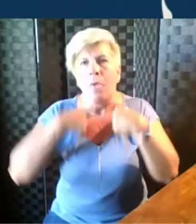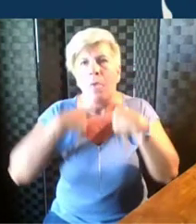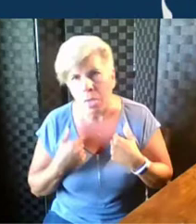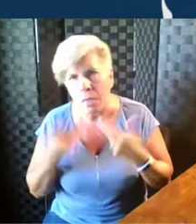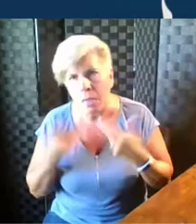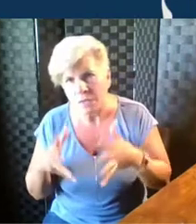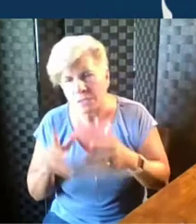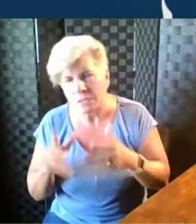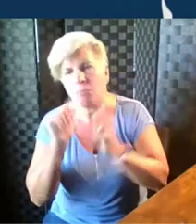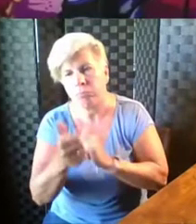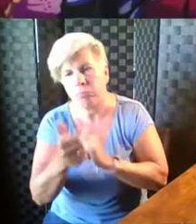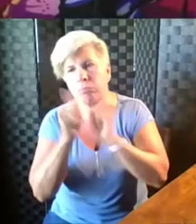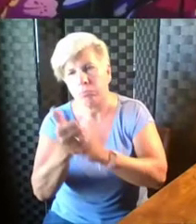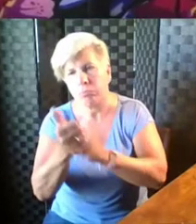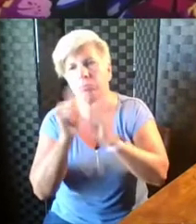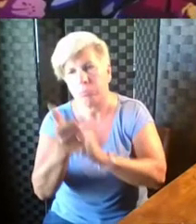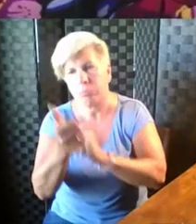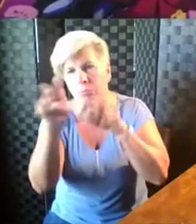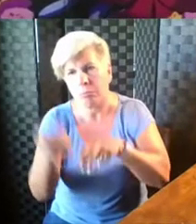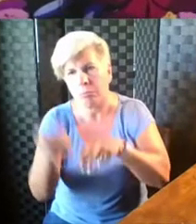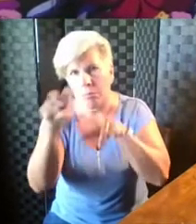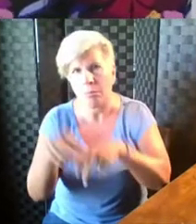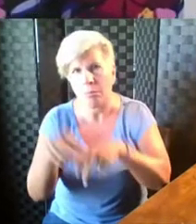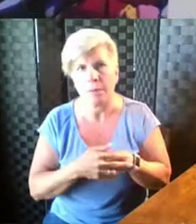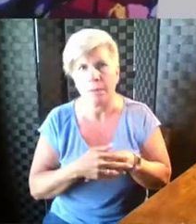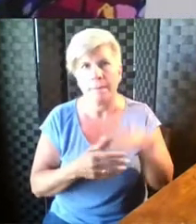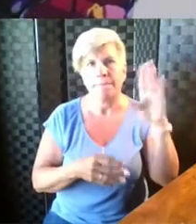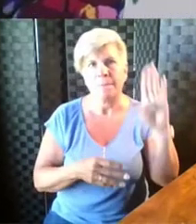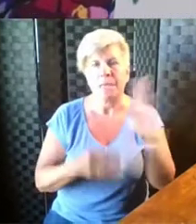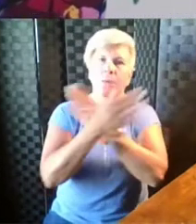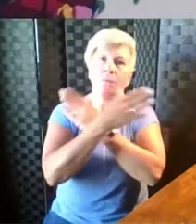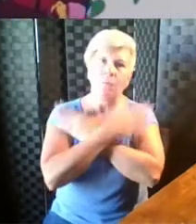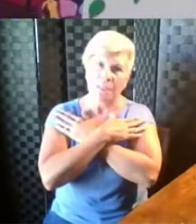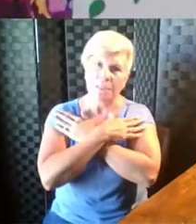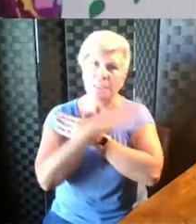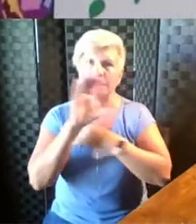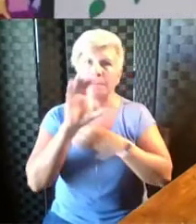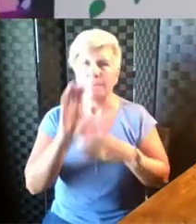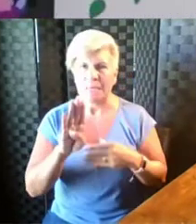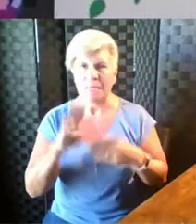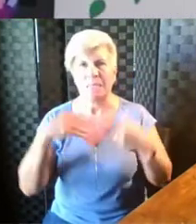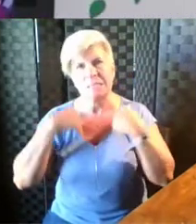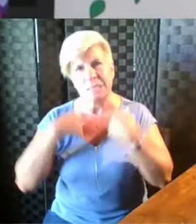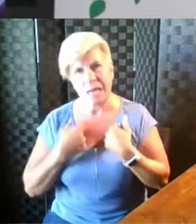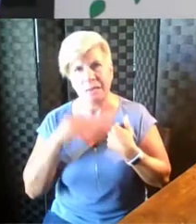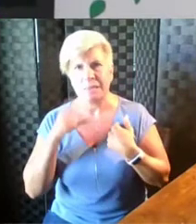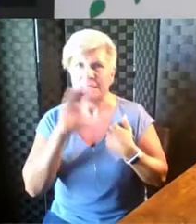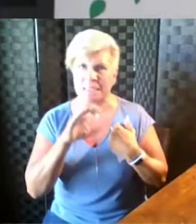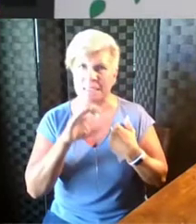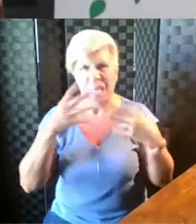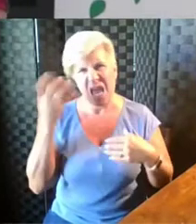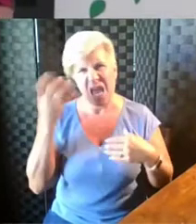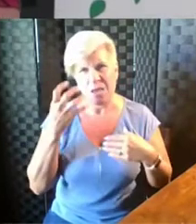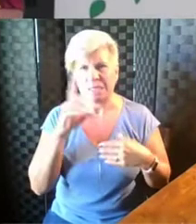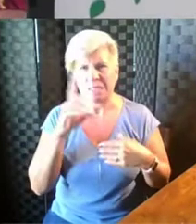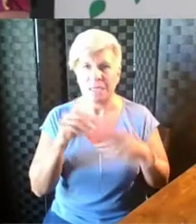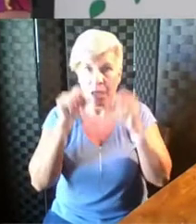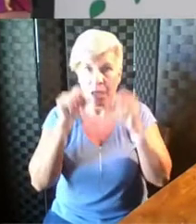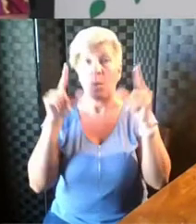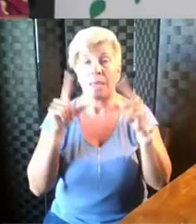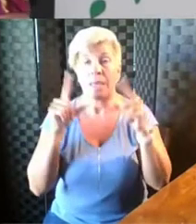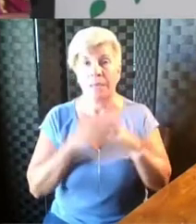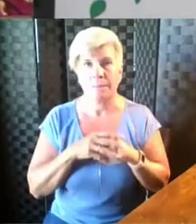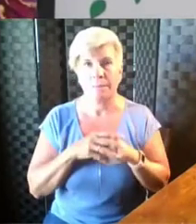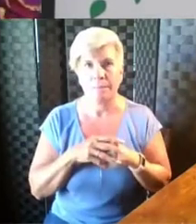long race. A, rested, B, tired, C, angry, or D,